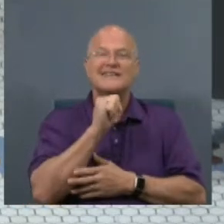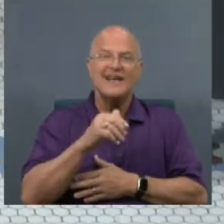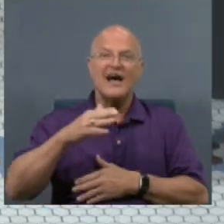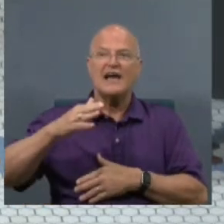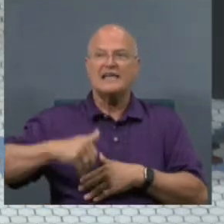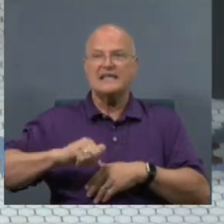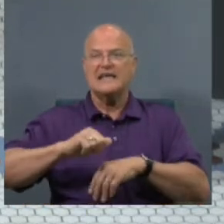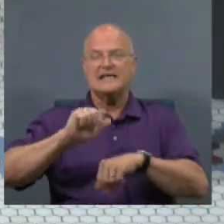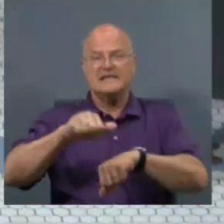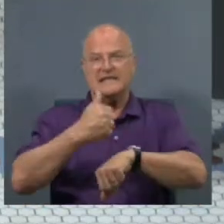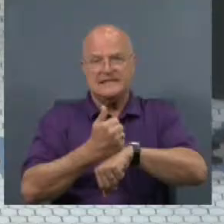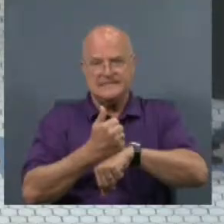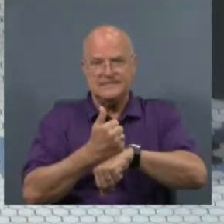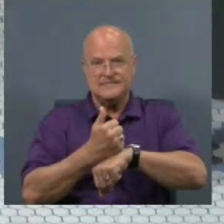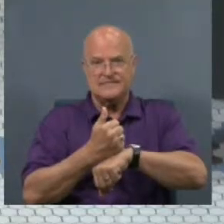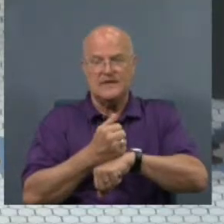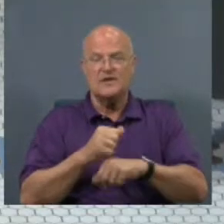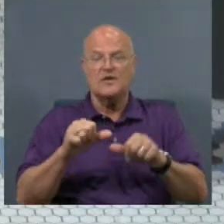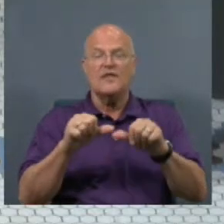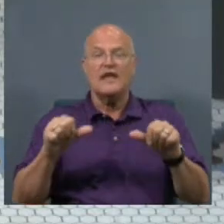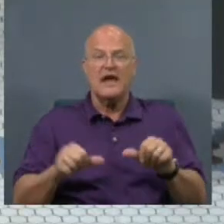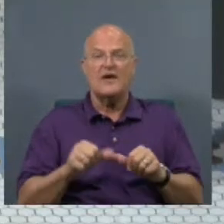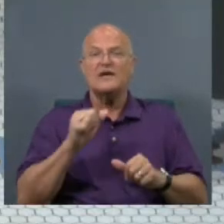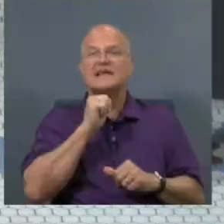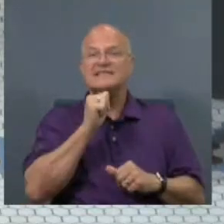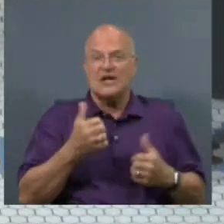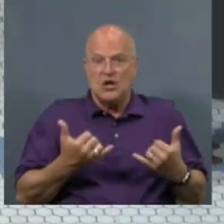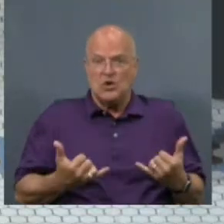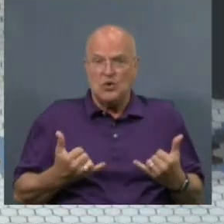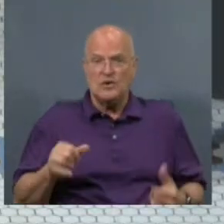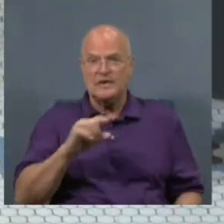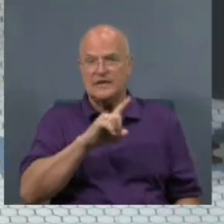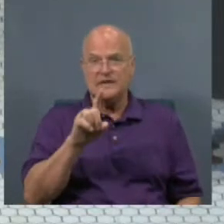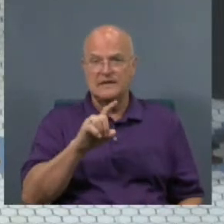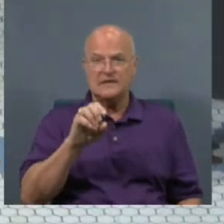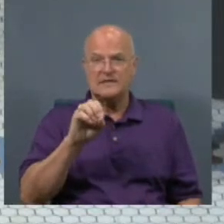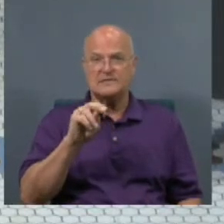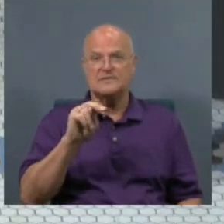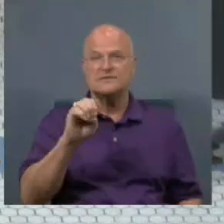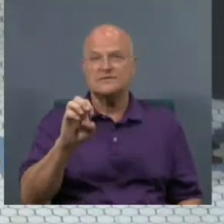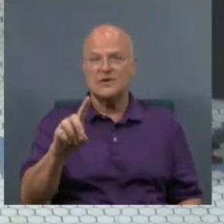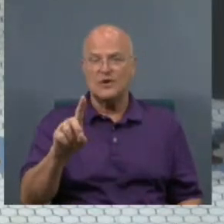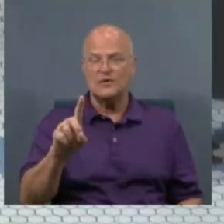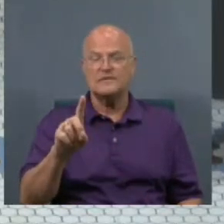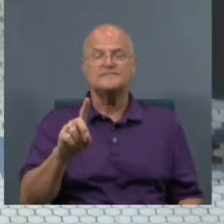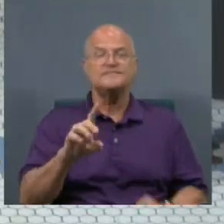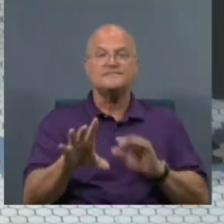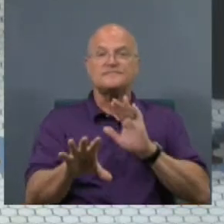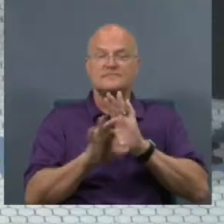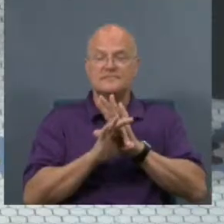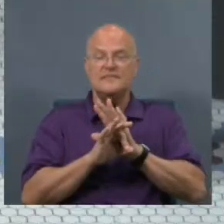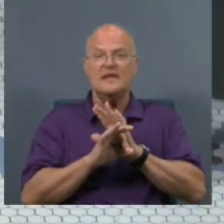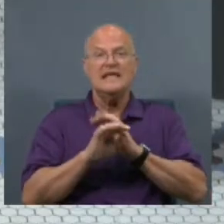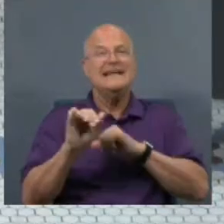yet exercised. So the area is not currently zoned. The area is designated as industrial by